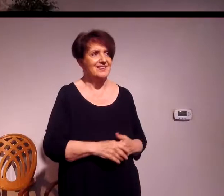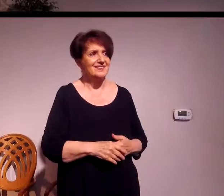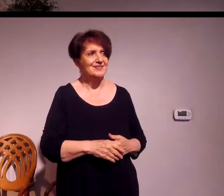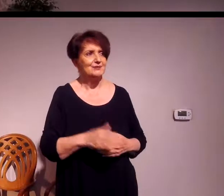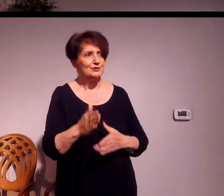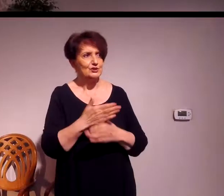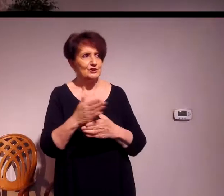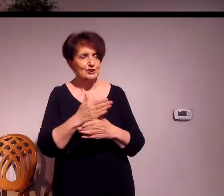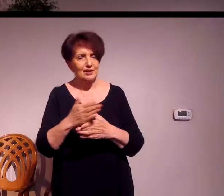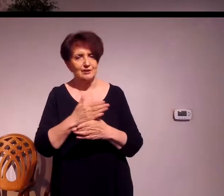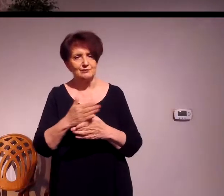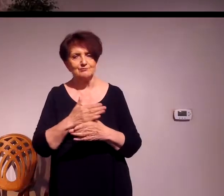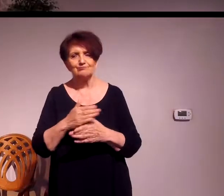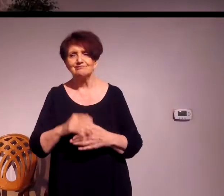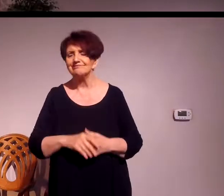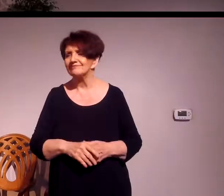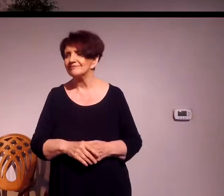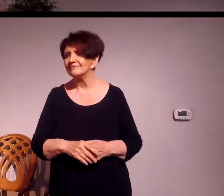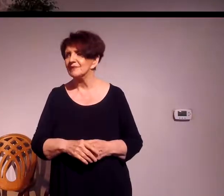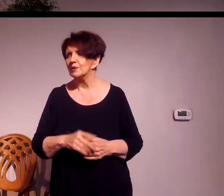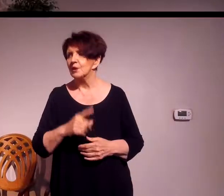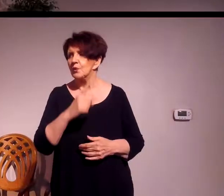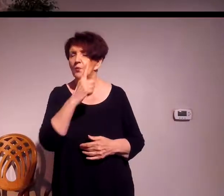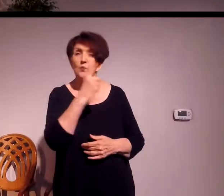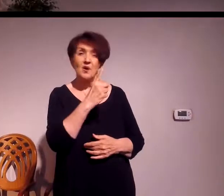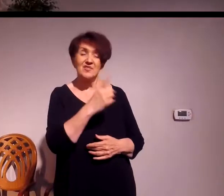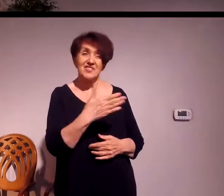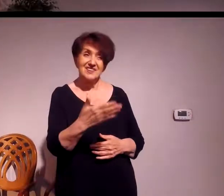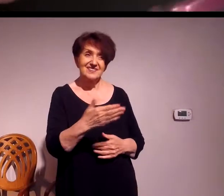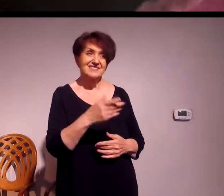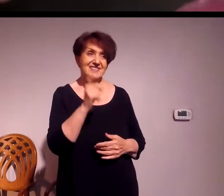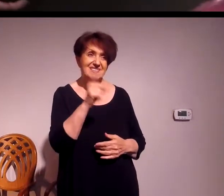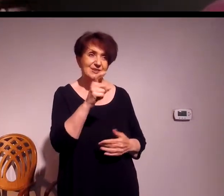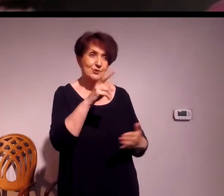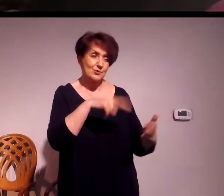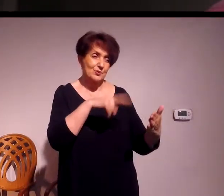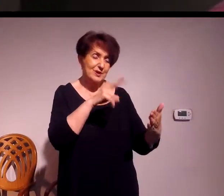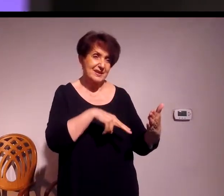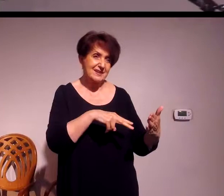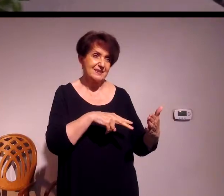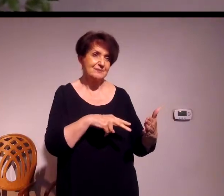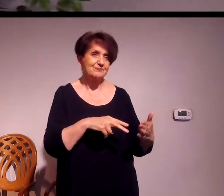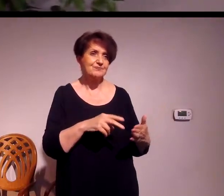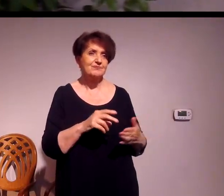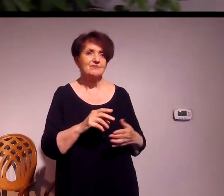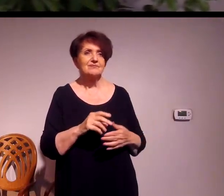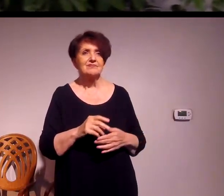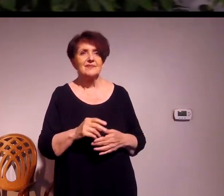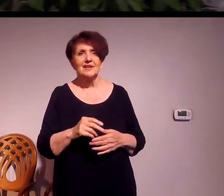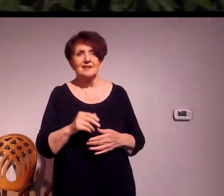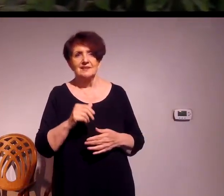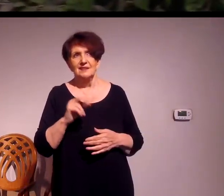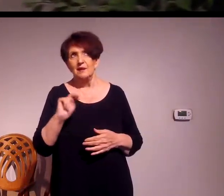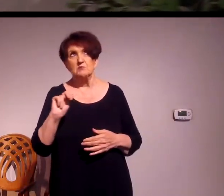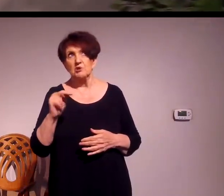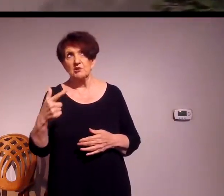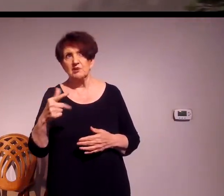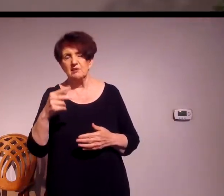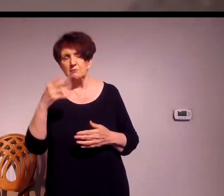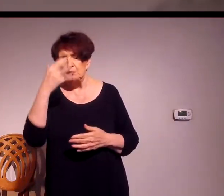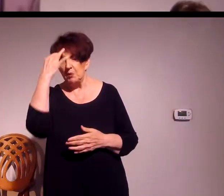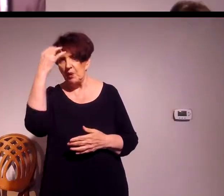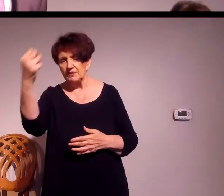share. I've got one little thing I got to read to you guys. Because it's a scripture, and I'm not good at memorizing them scriptures, okay? But it says